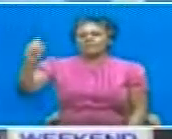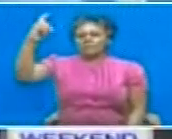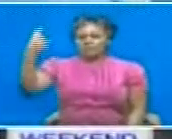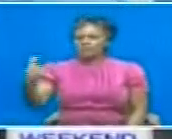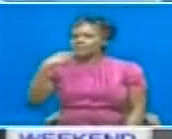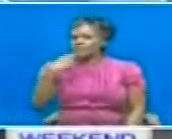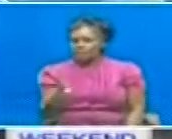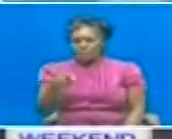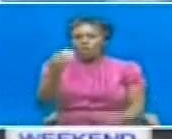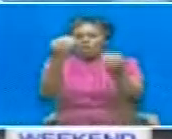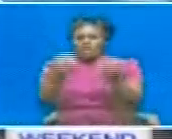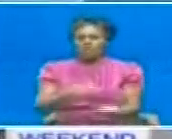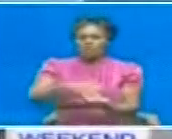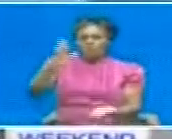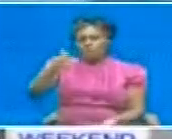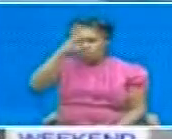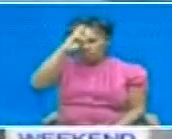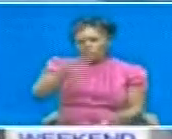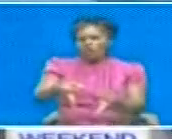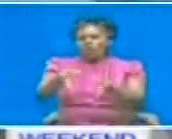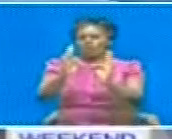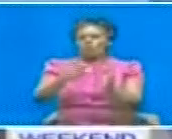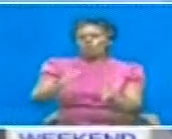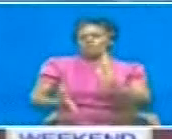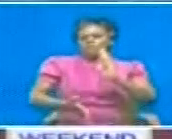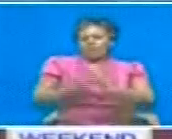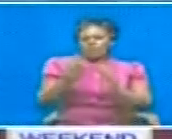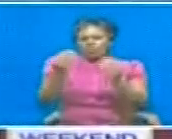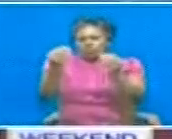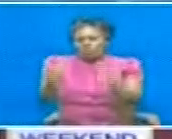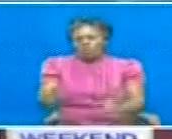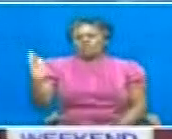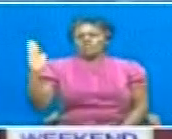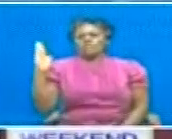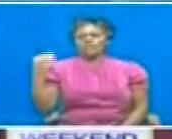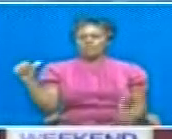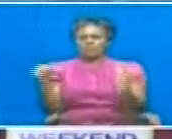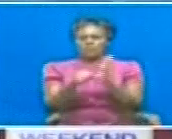maintained that it needs more police officers quickly to help deal with insecurity.